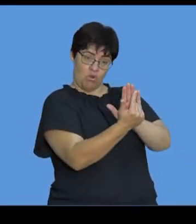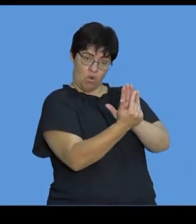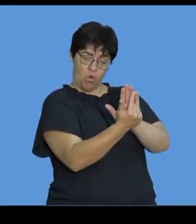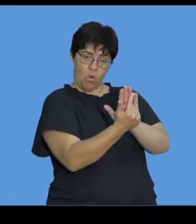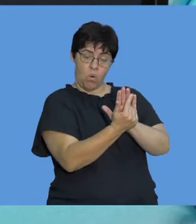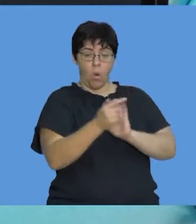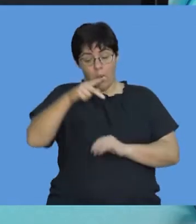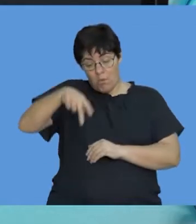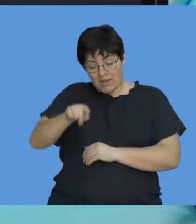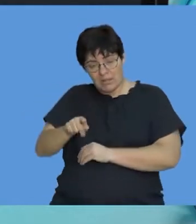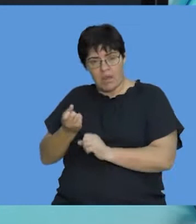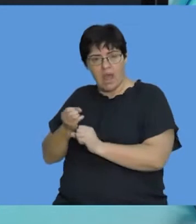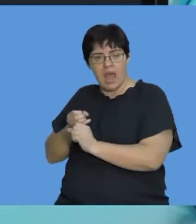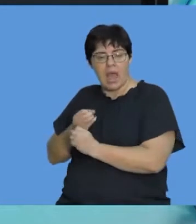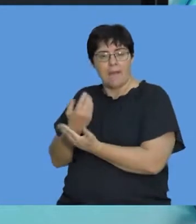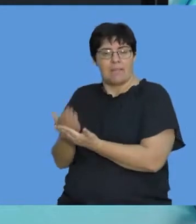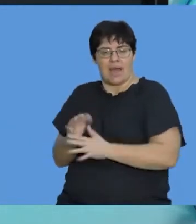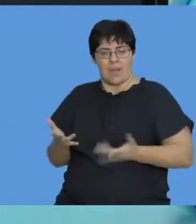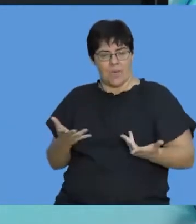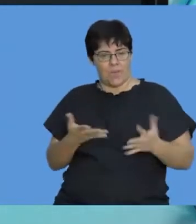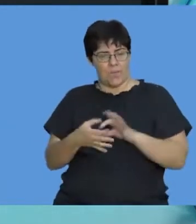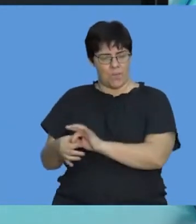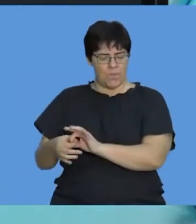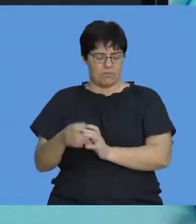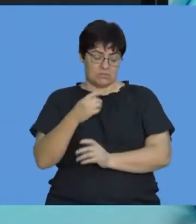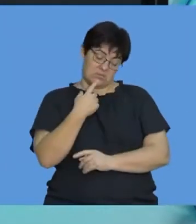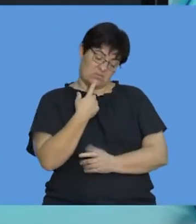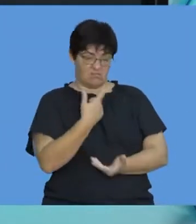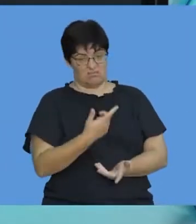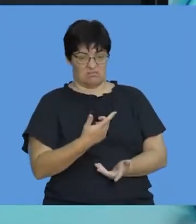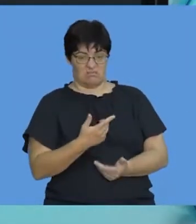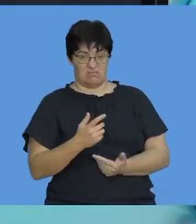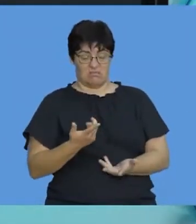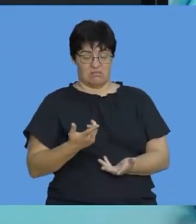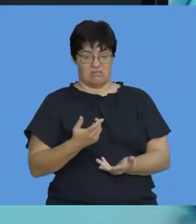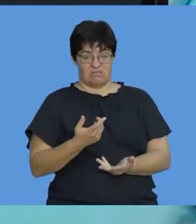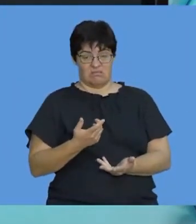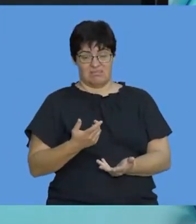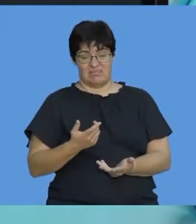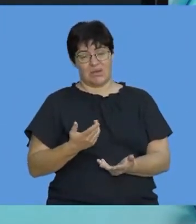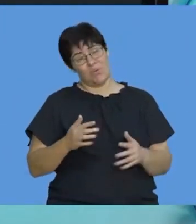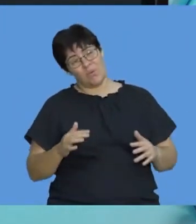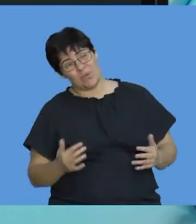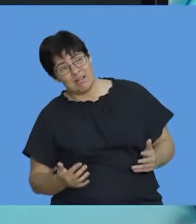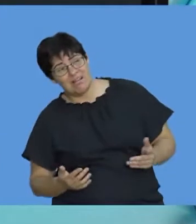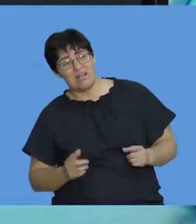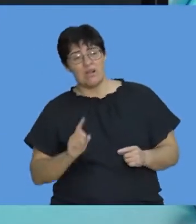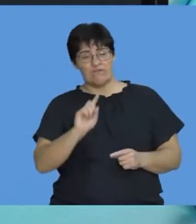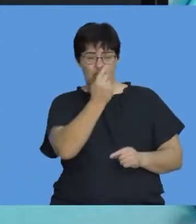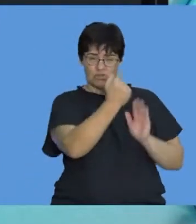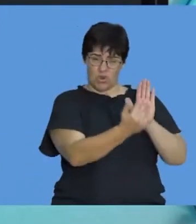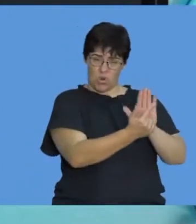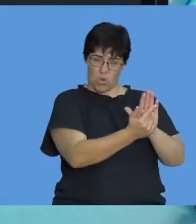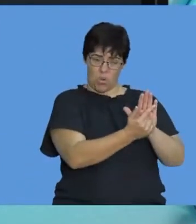momentum? Now we've got to think about this and go, well, first of all, first law means there's no